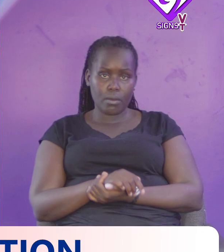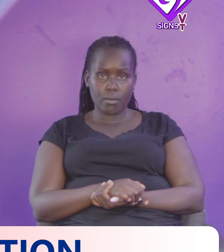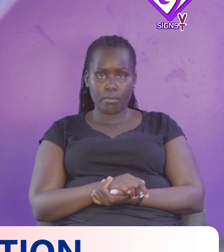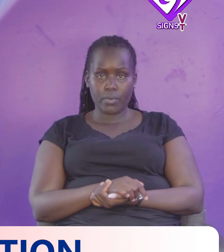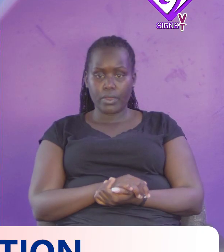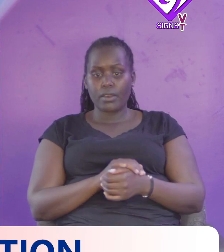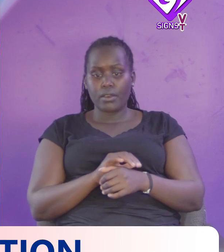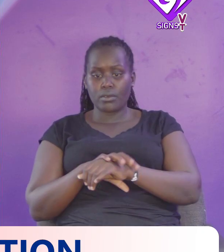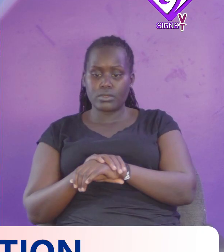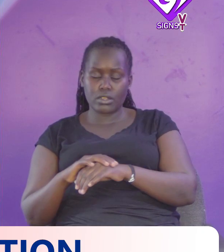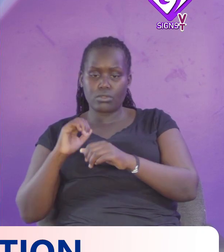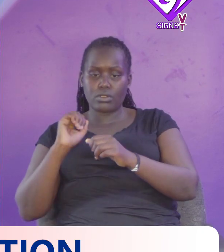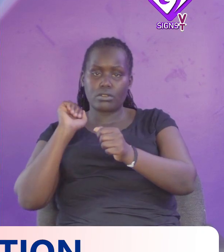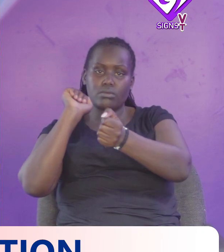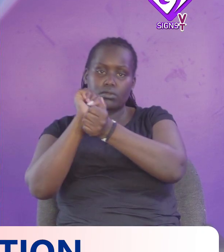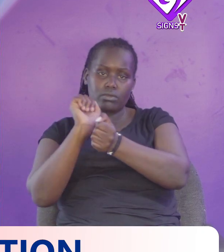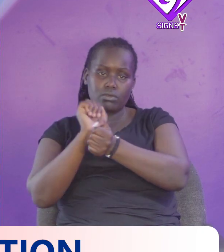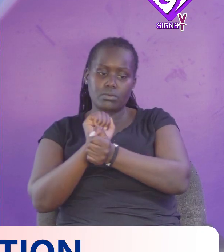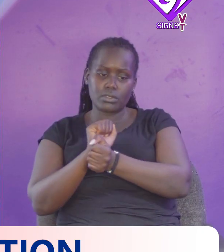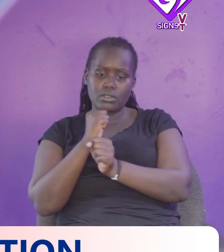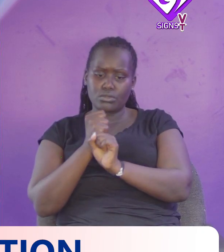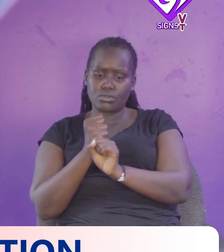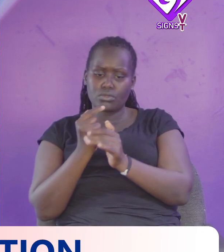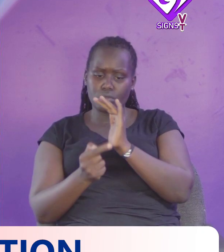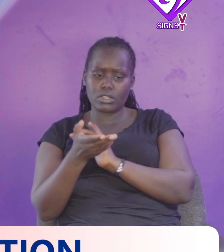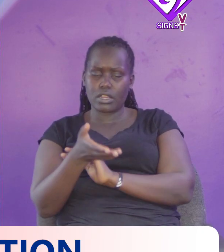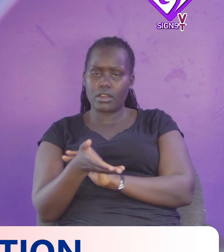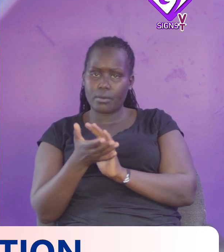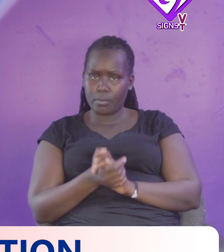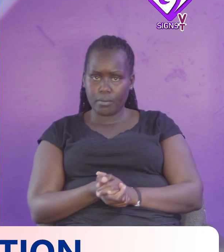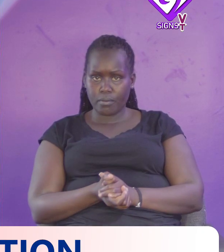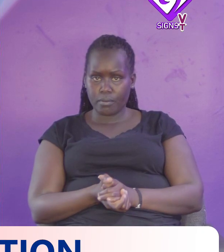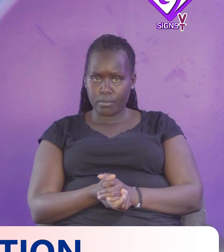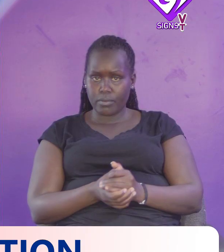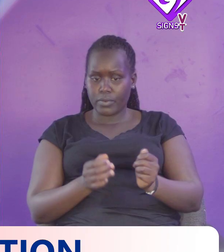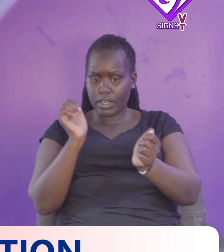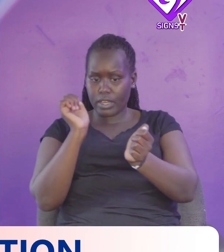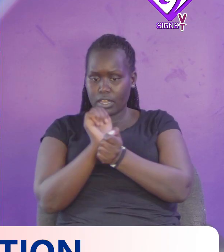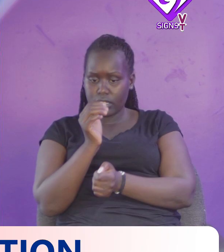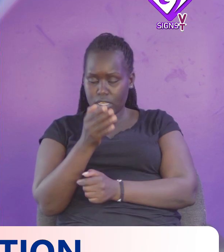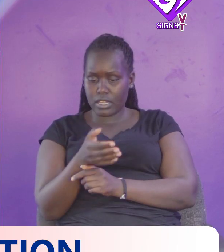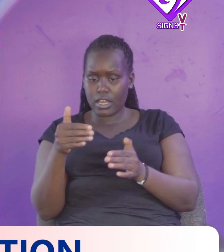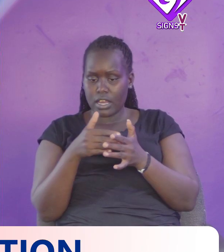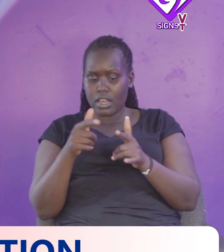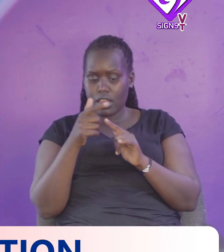Unamchukua, unamfunga kwa jela. Afanye nini pale? Destiny of somebody closed there. Again, I